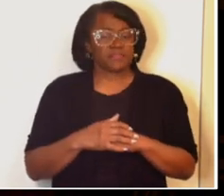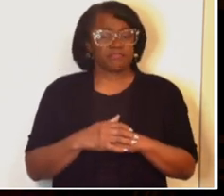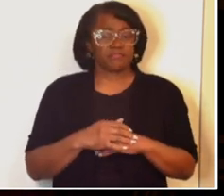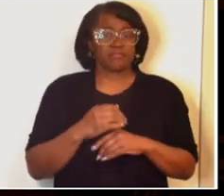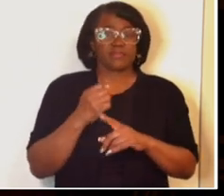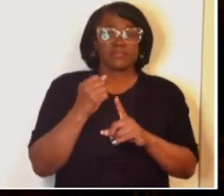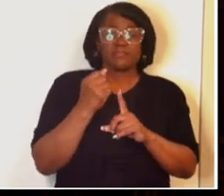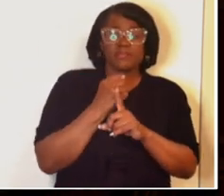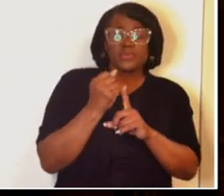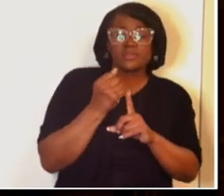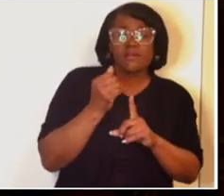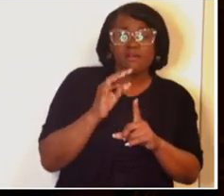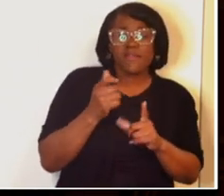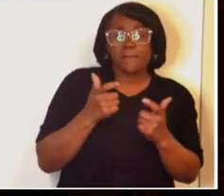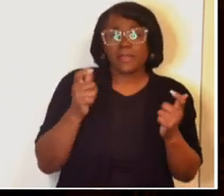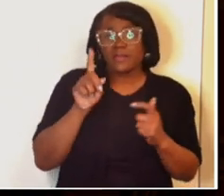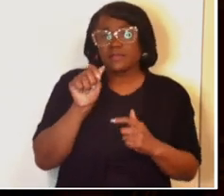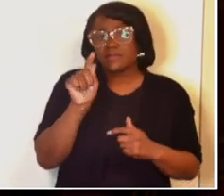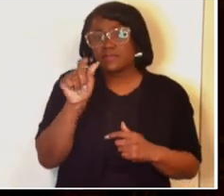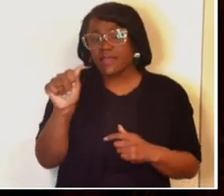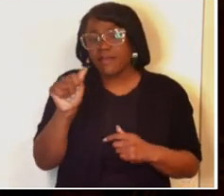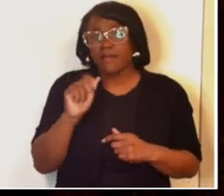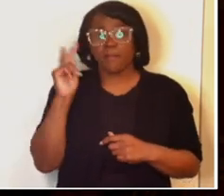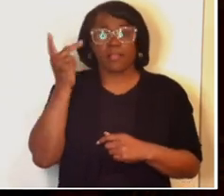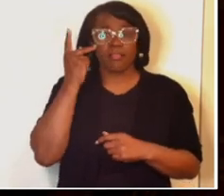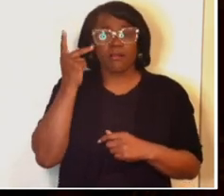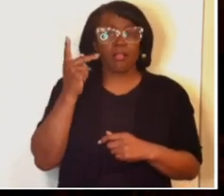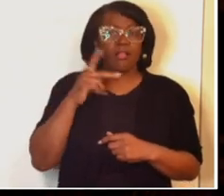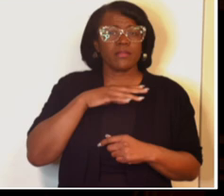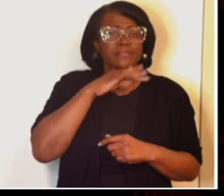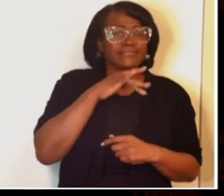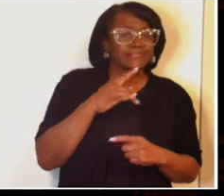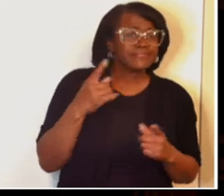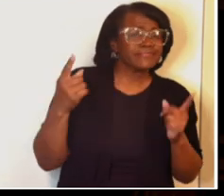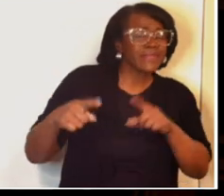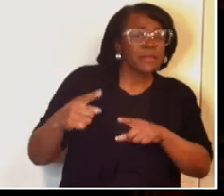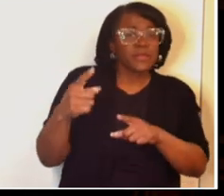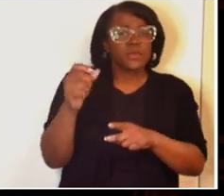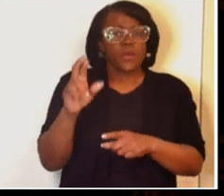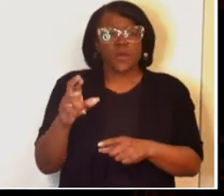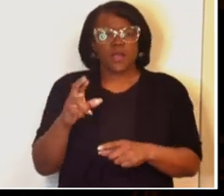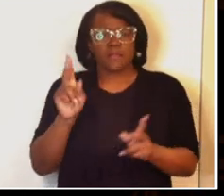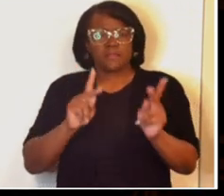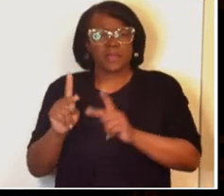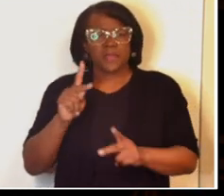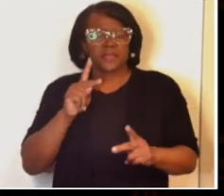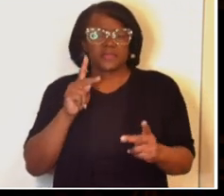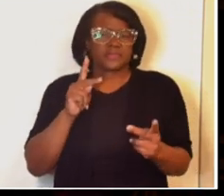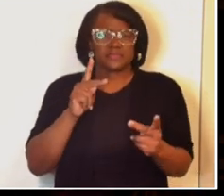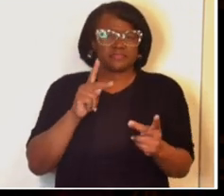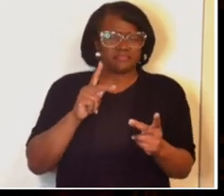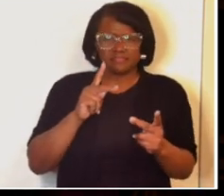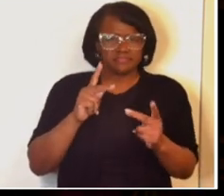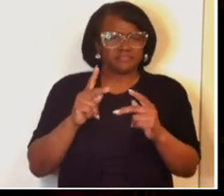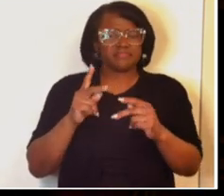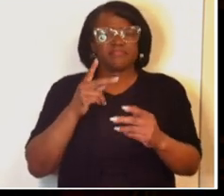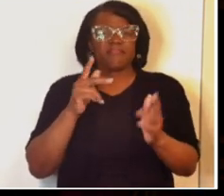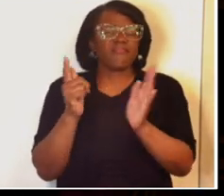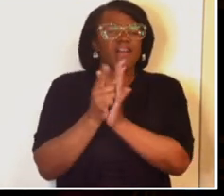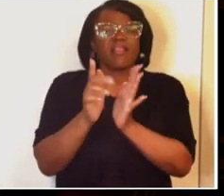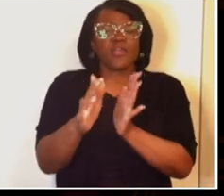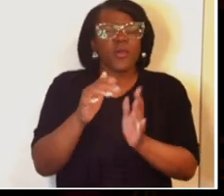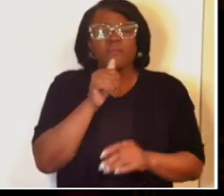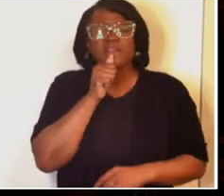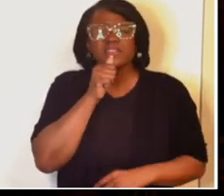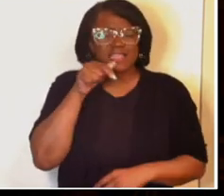data, a political scandal, or invasions of privacy, this anthology series stretches far and